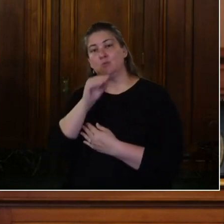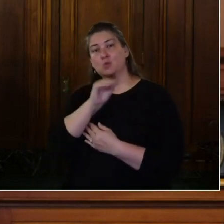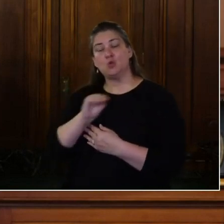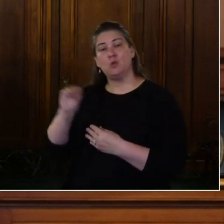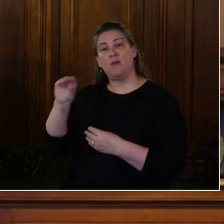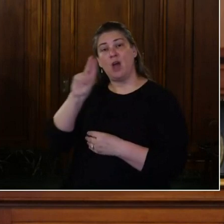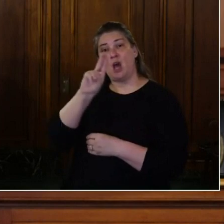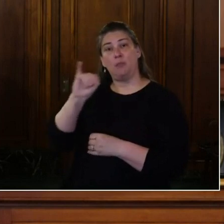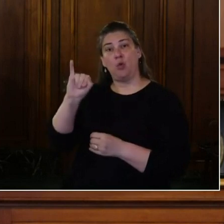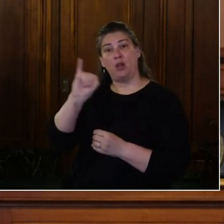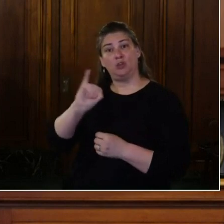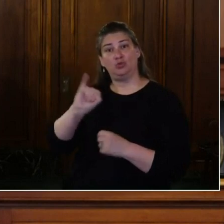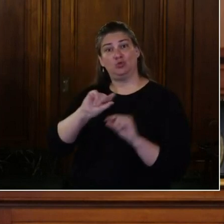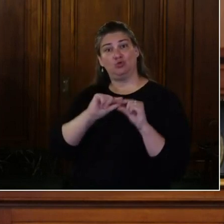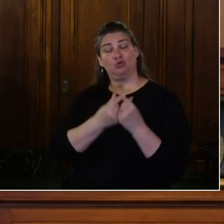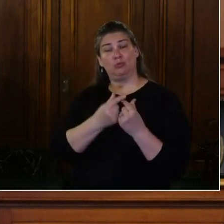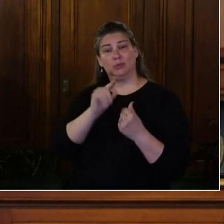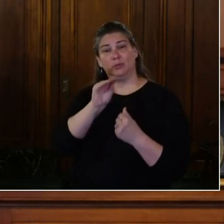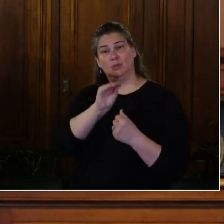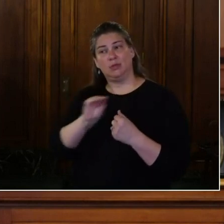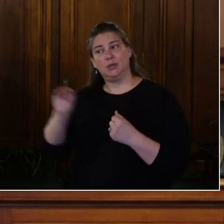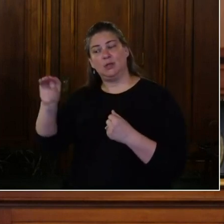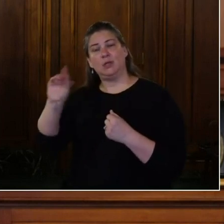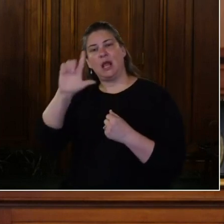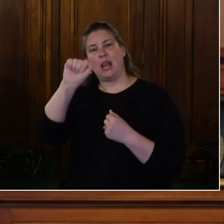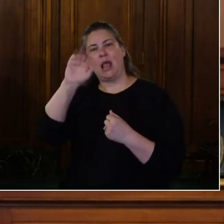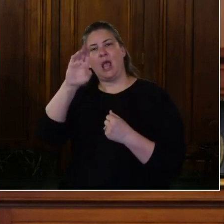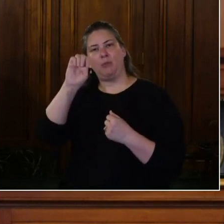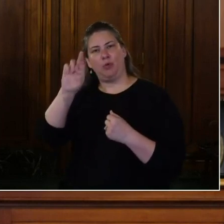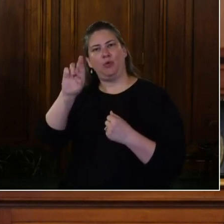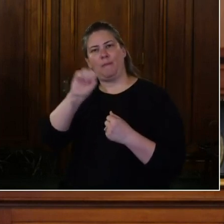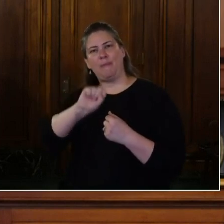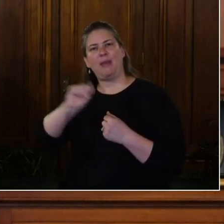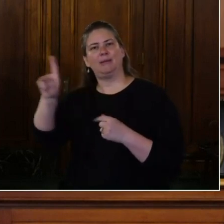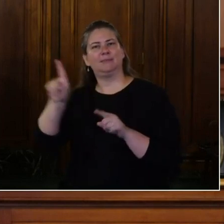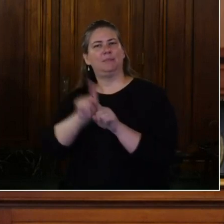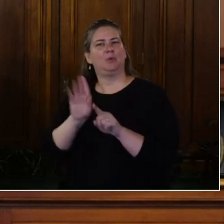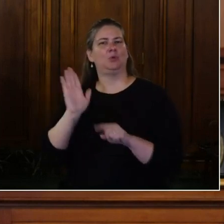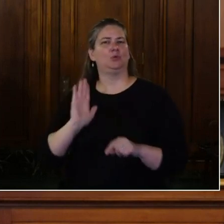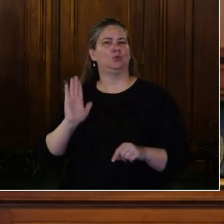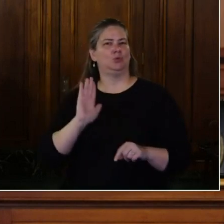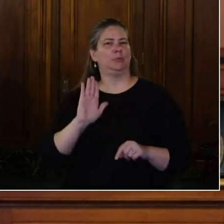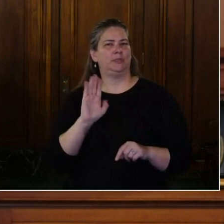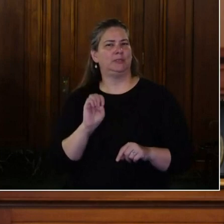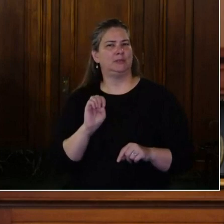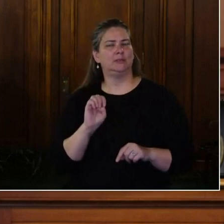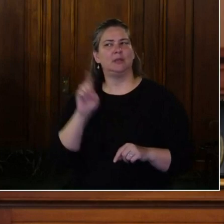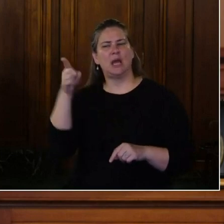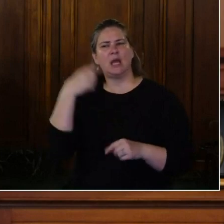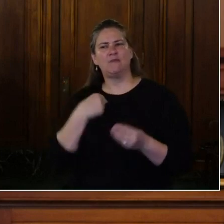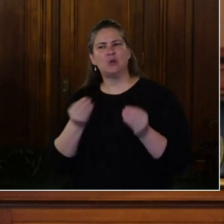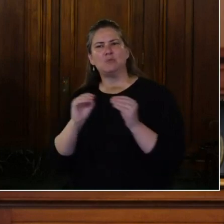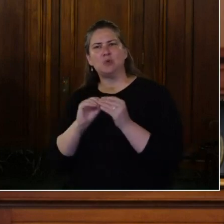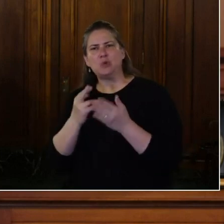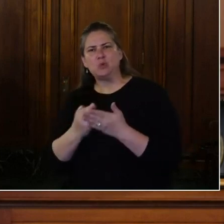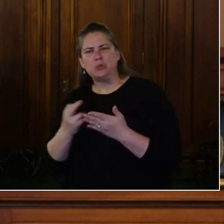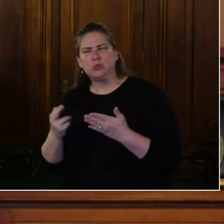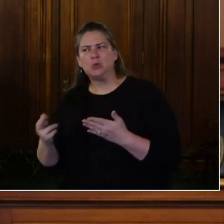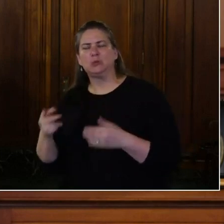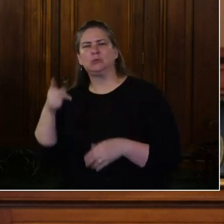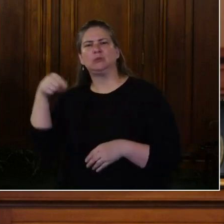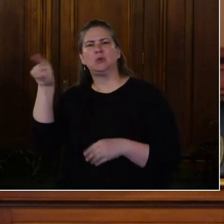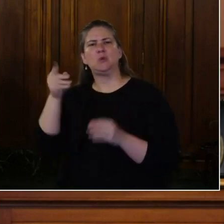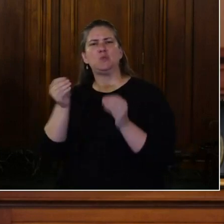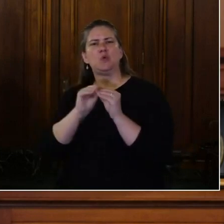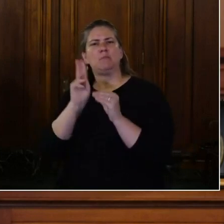unemployment insurance group to the labor cabinet where it used to be. There are more resources and folks that are trained on